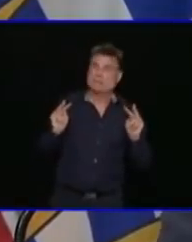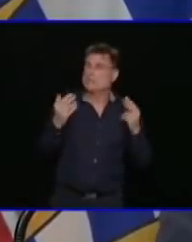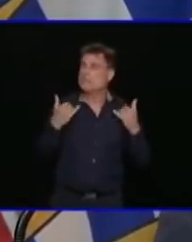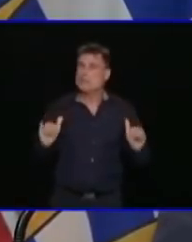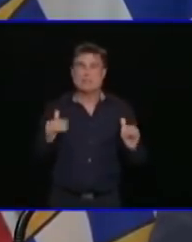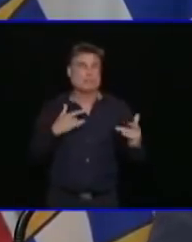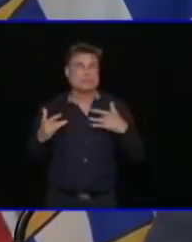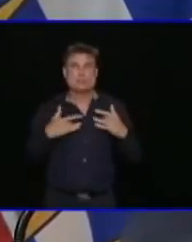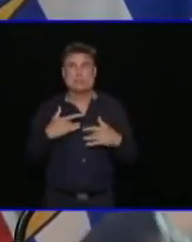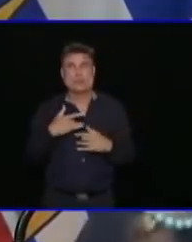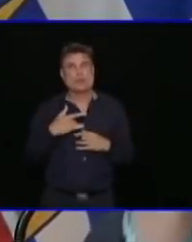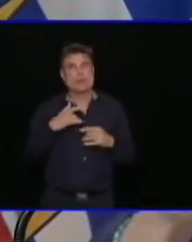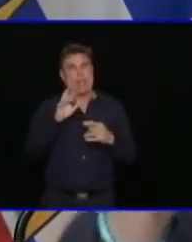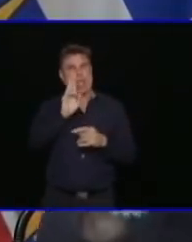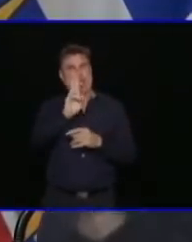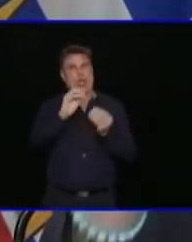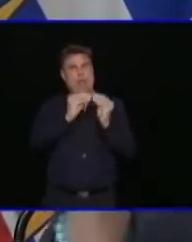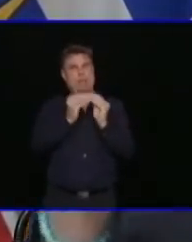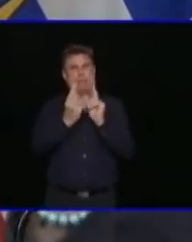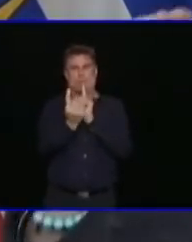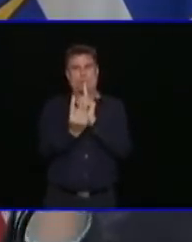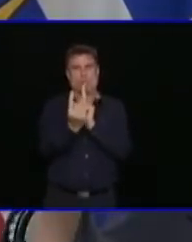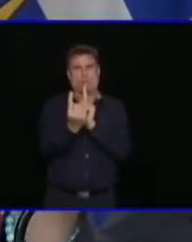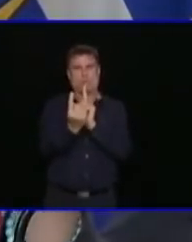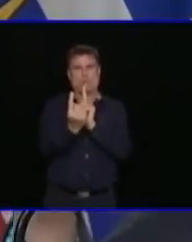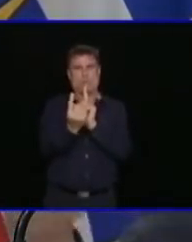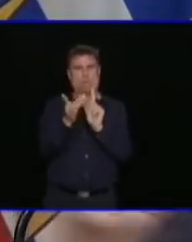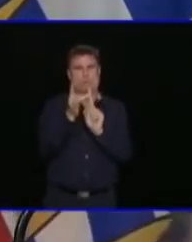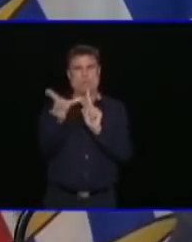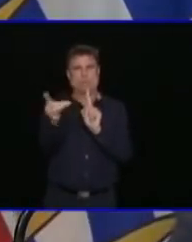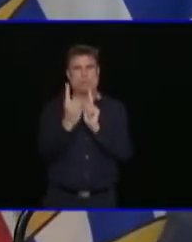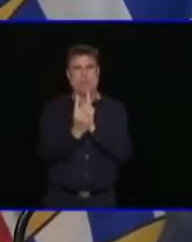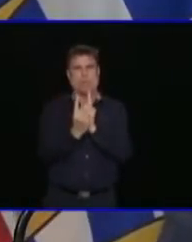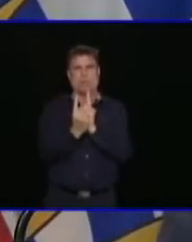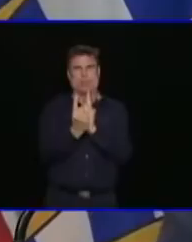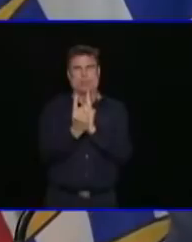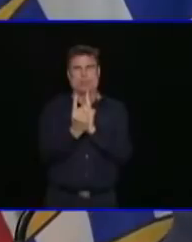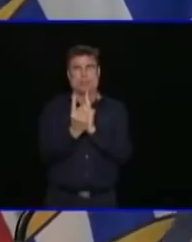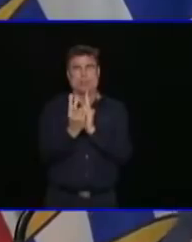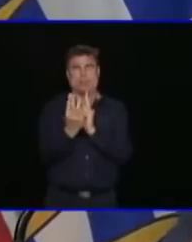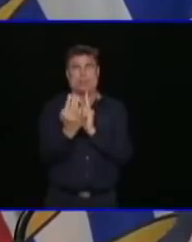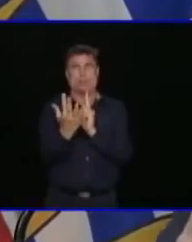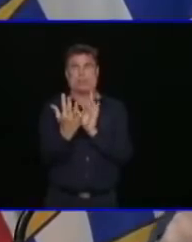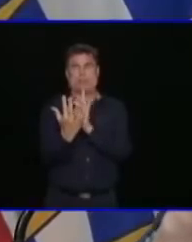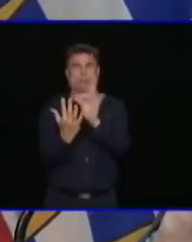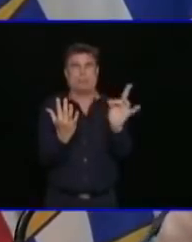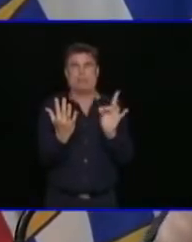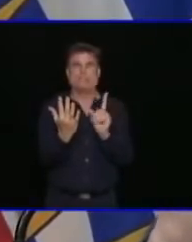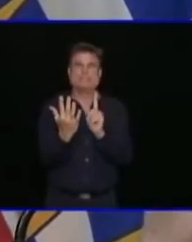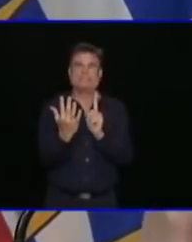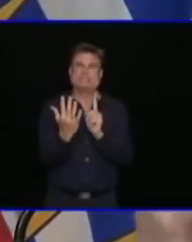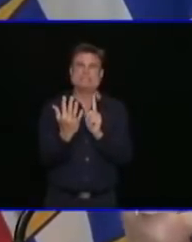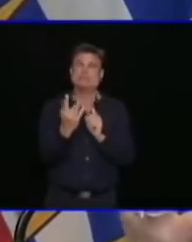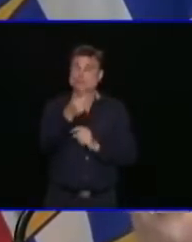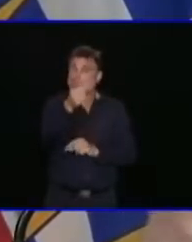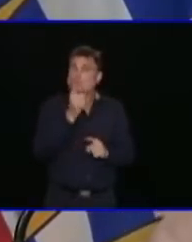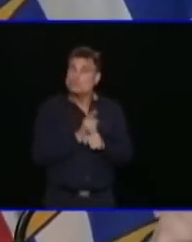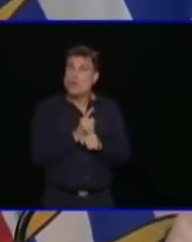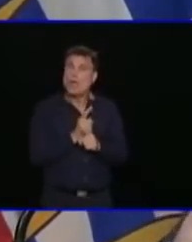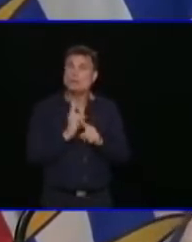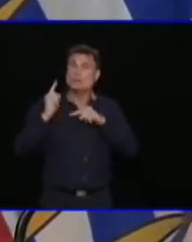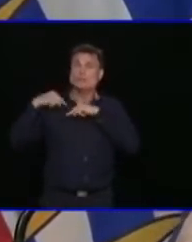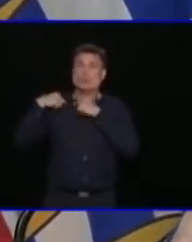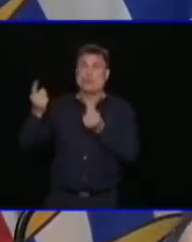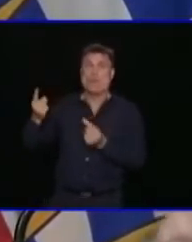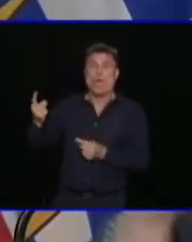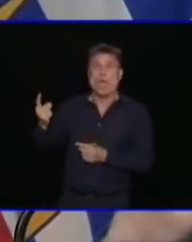have. And yes, we've been skirting 1. We've been up and down around 1, and we know that what the reproductive